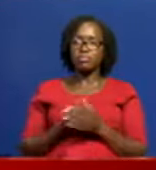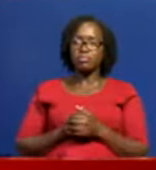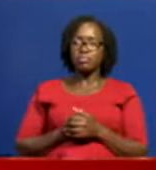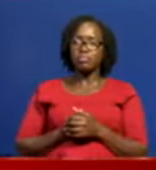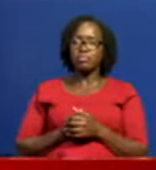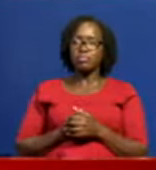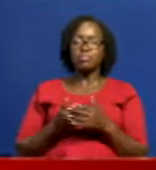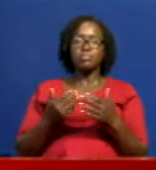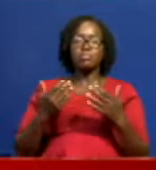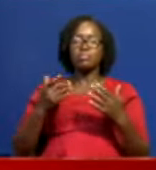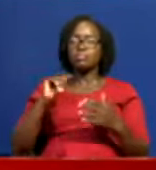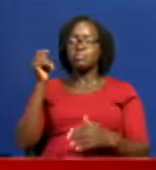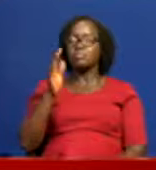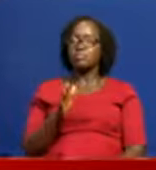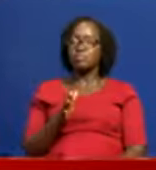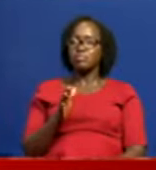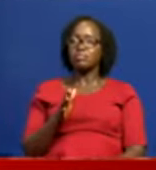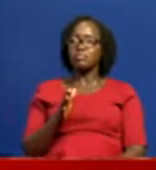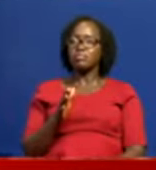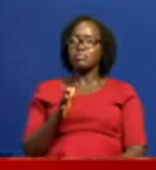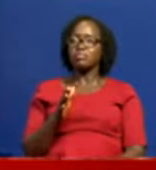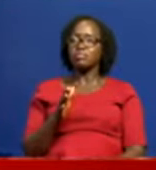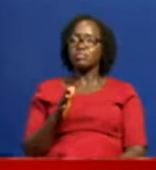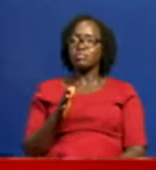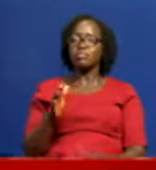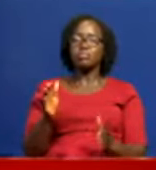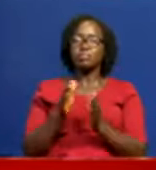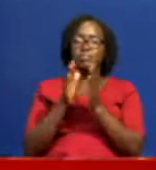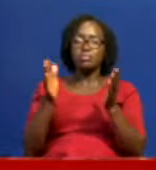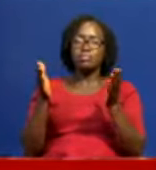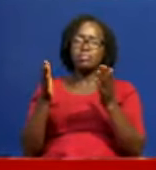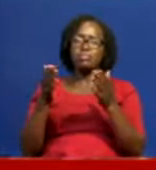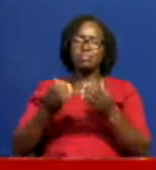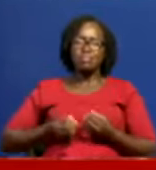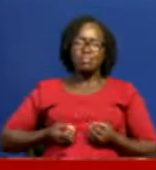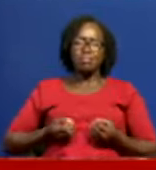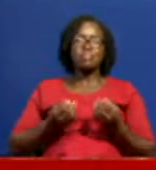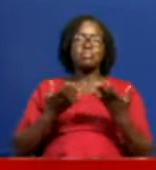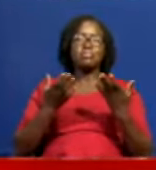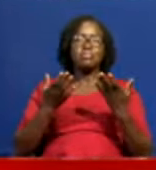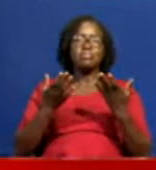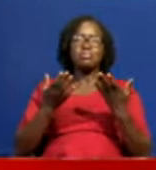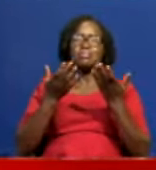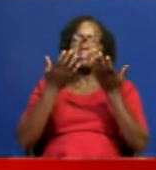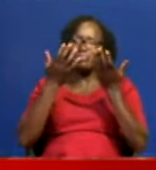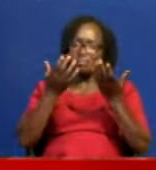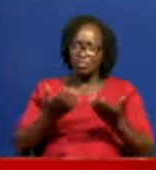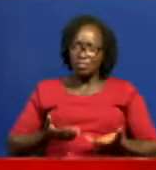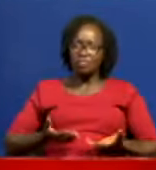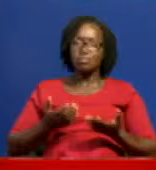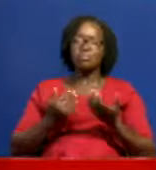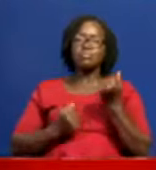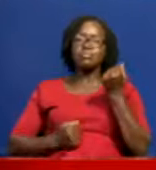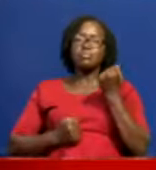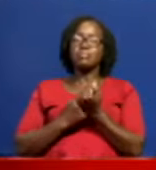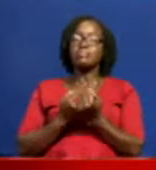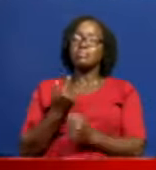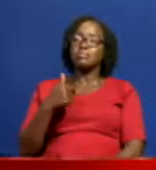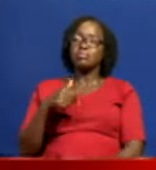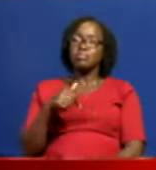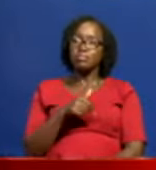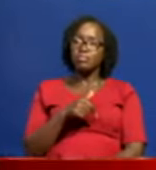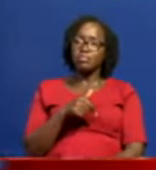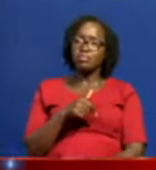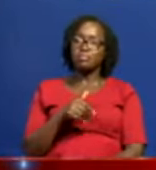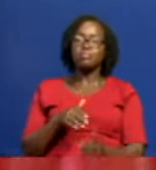The people of Kenya have made great sacrifices to immensely facilitate us,